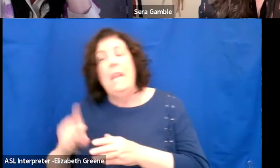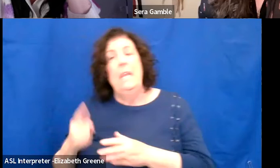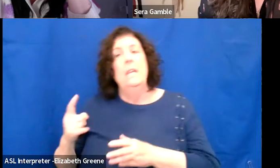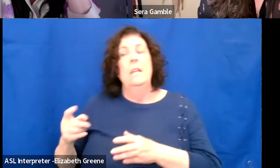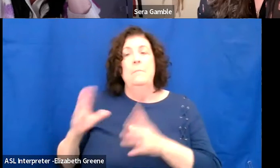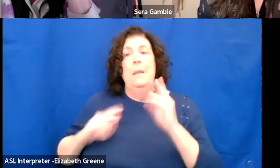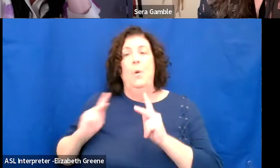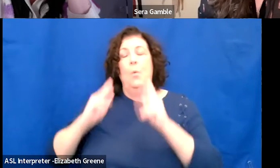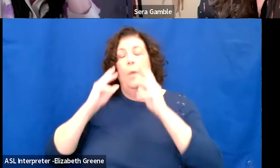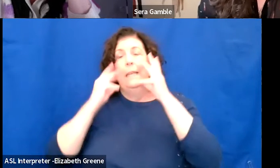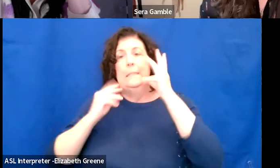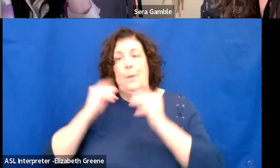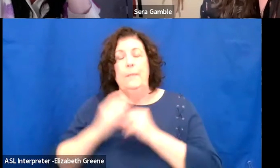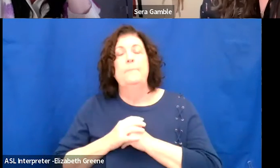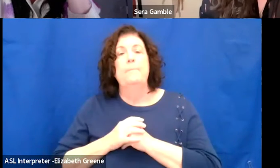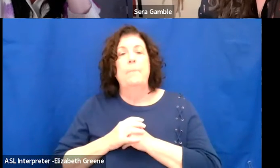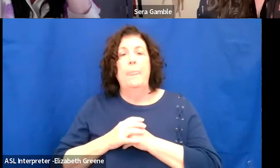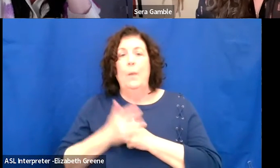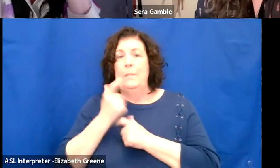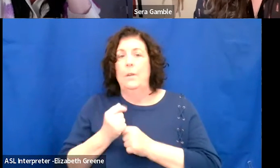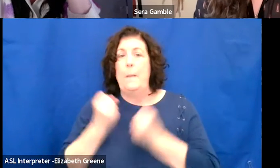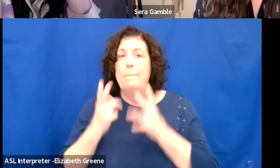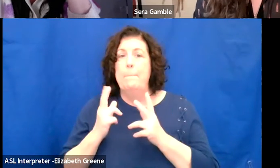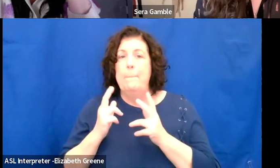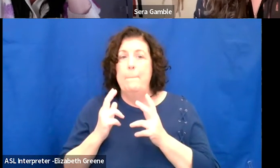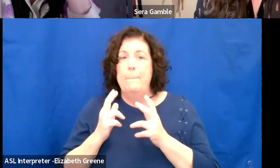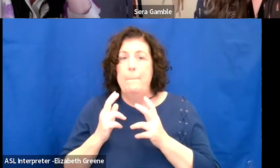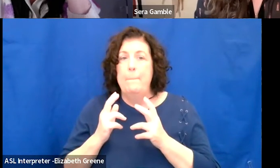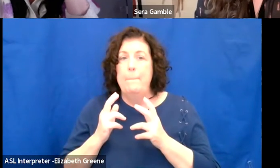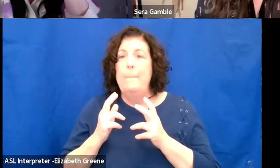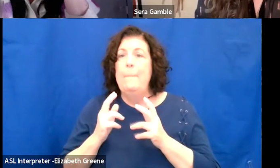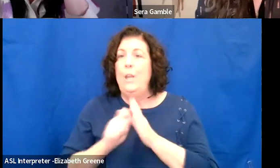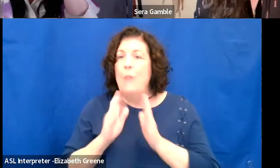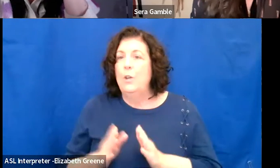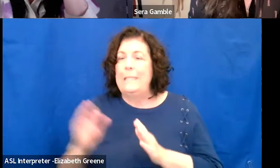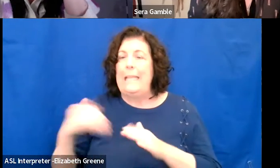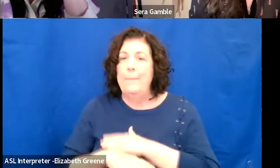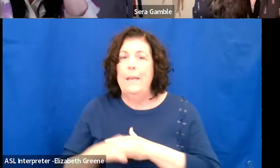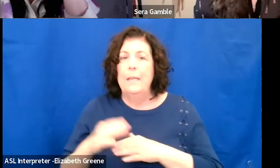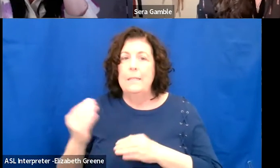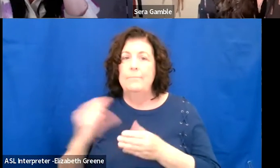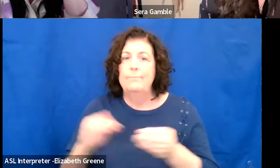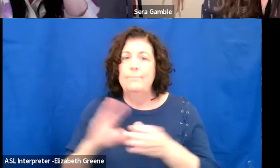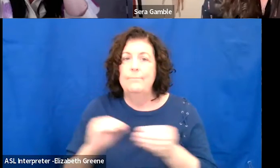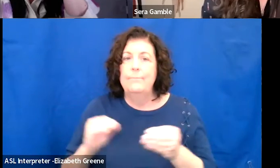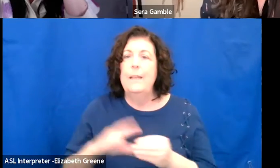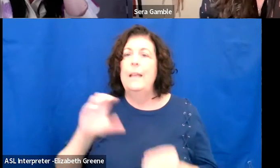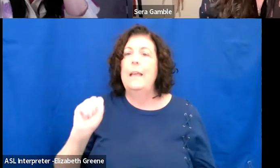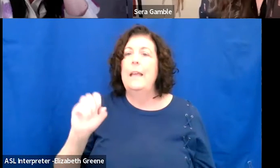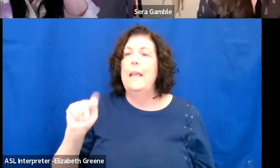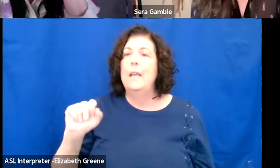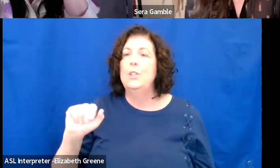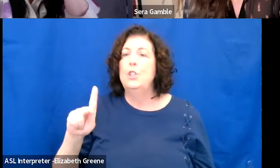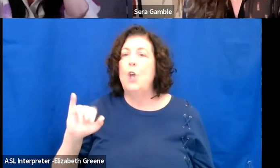it was such an interesting, first of all, a lot of writers came in and told me stalking stories. Either here's the story of how I was stalked, or here's the story of how